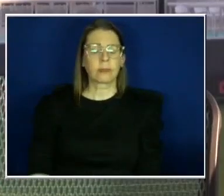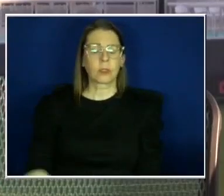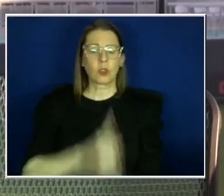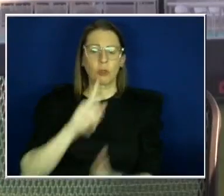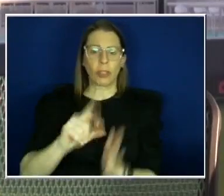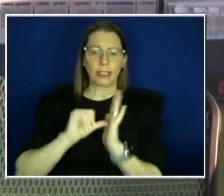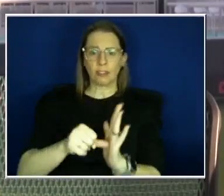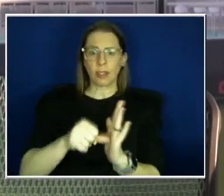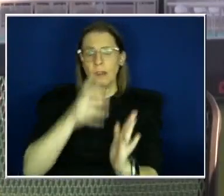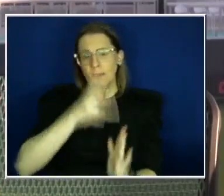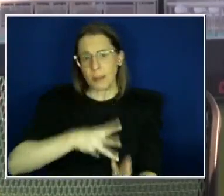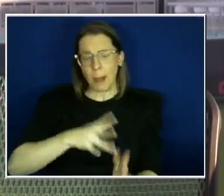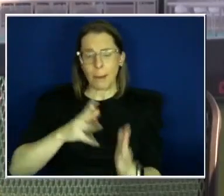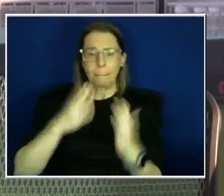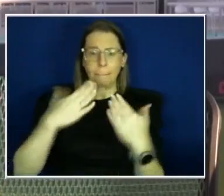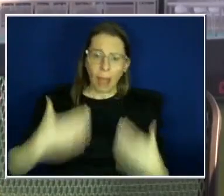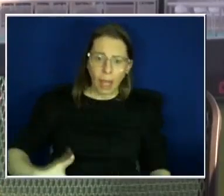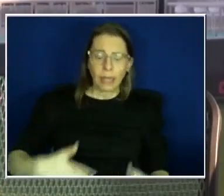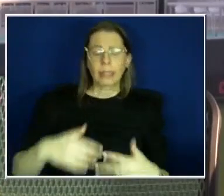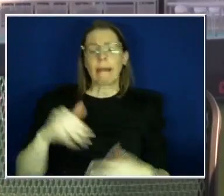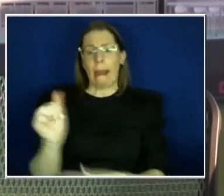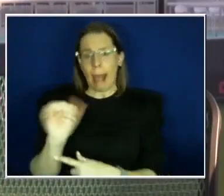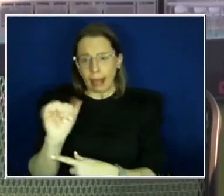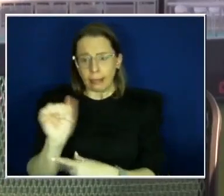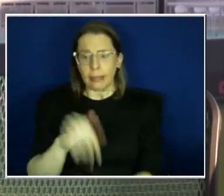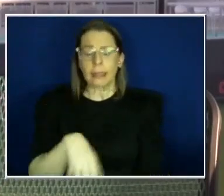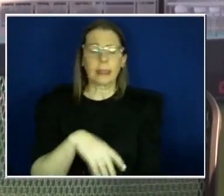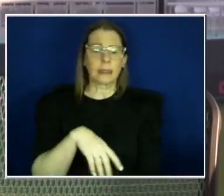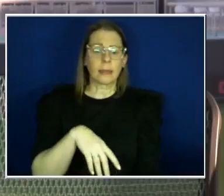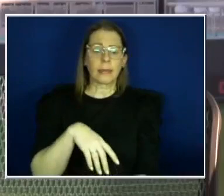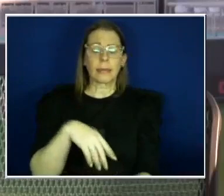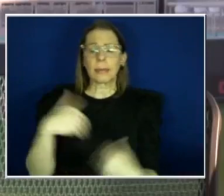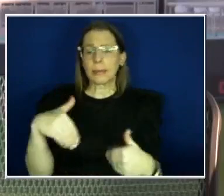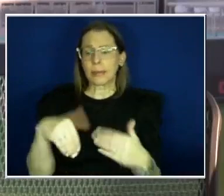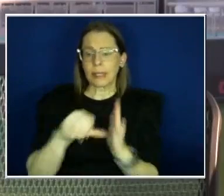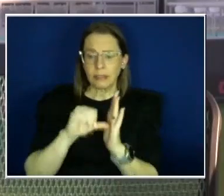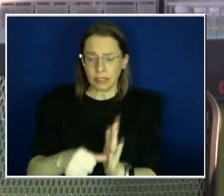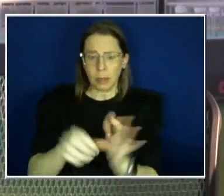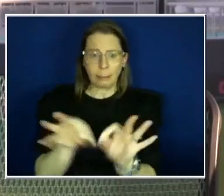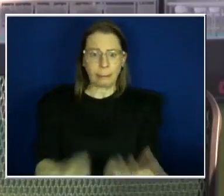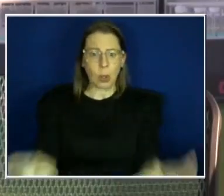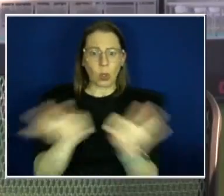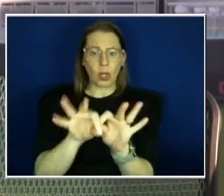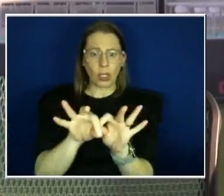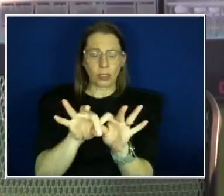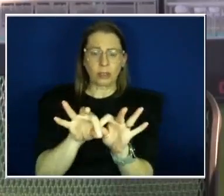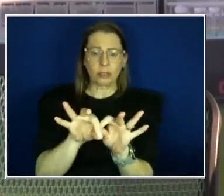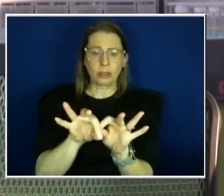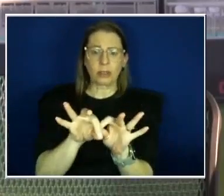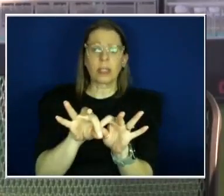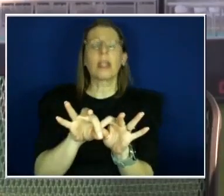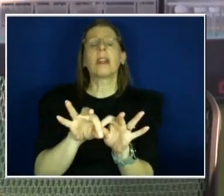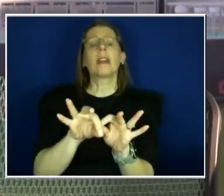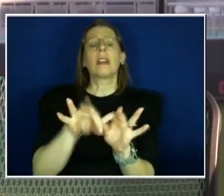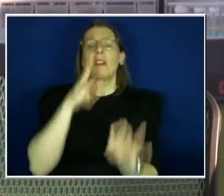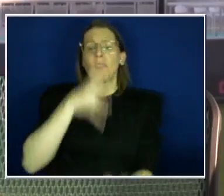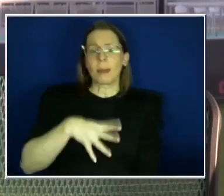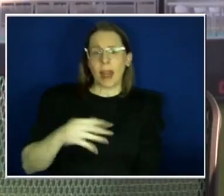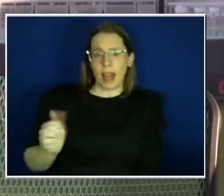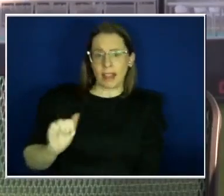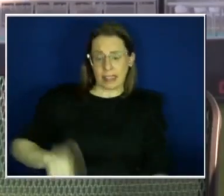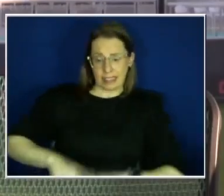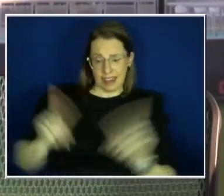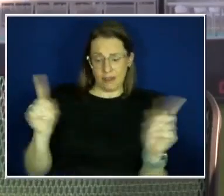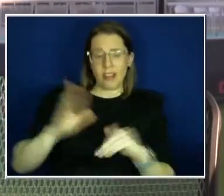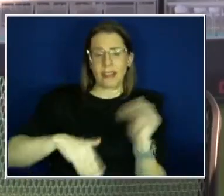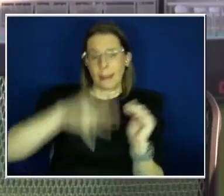female body, the female athlete, and to be able to put an emphasis on the importance of treating female athletes differently than male athletes, I think is a